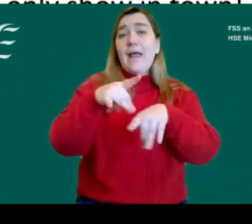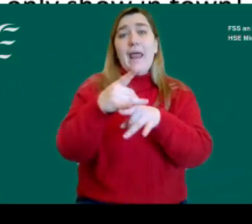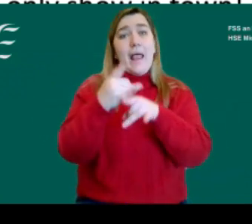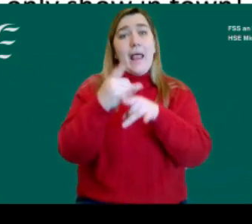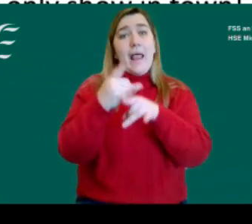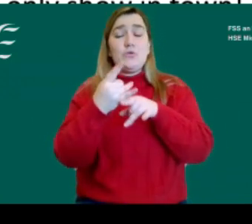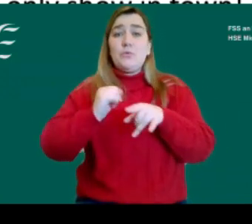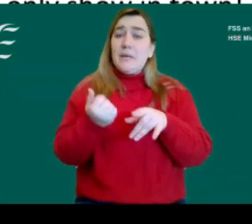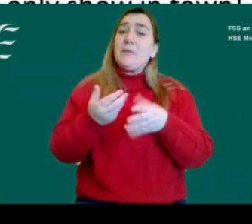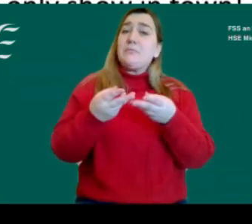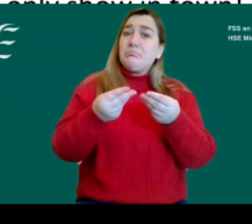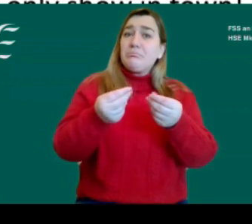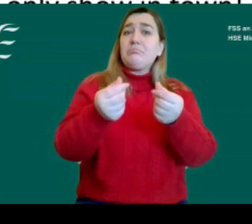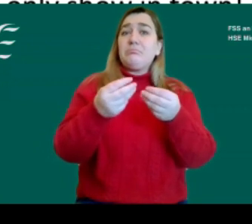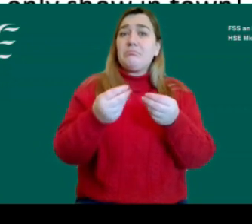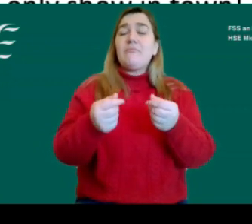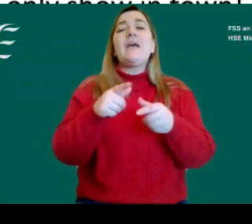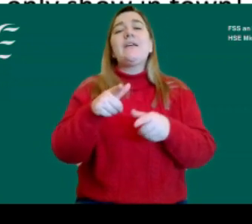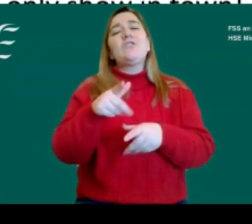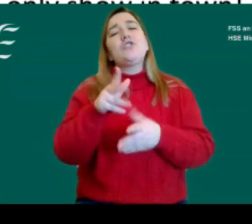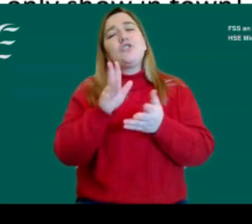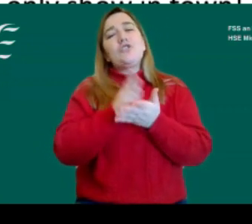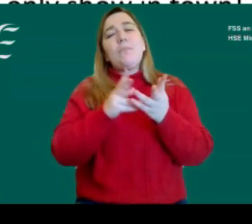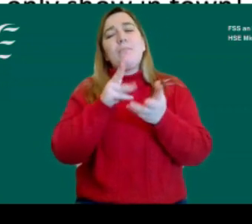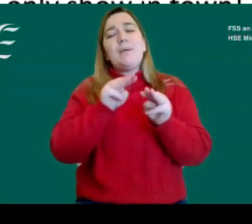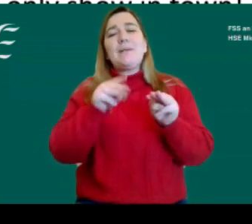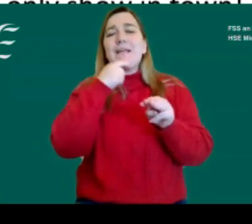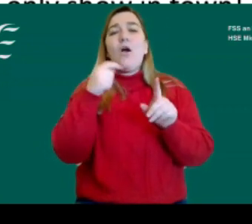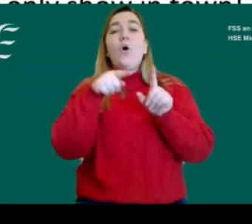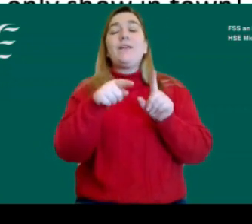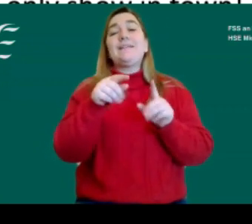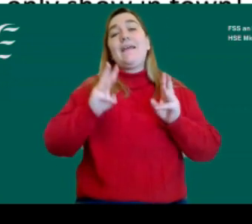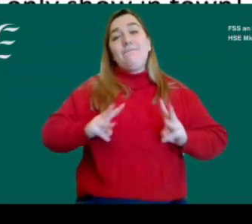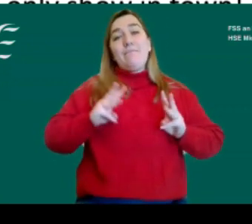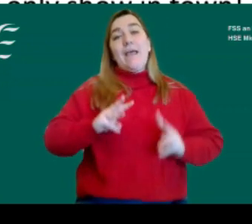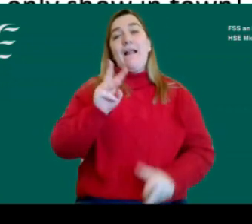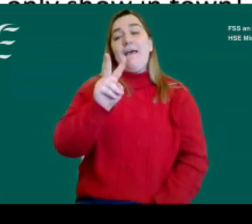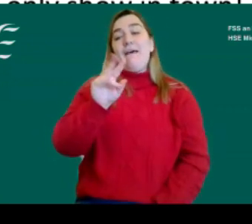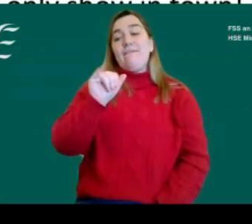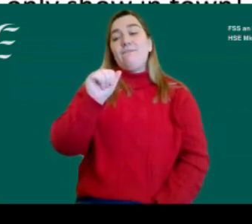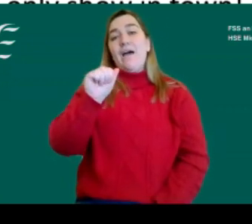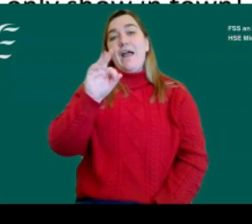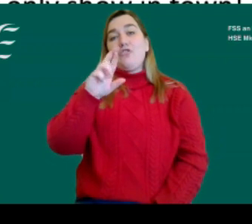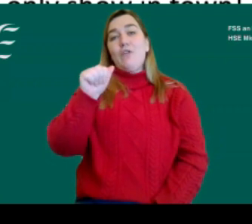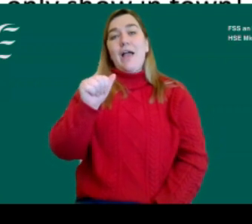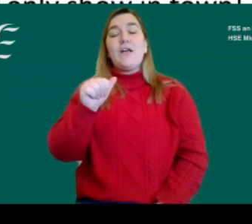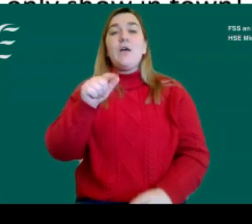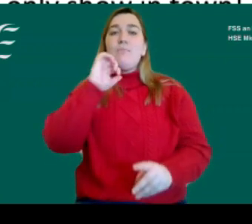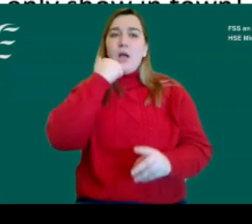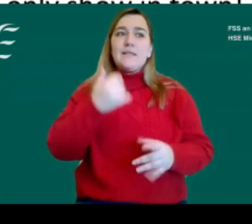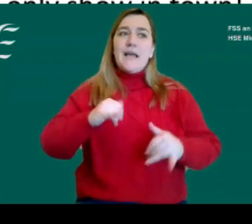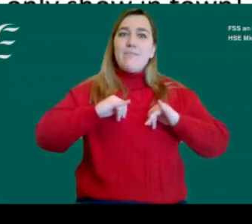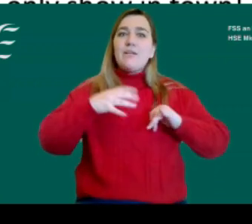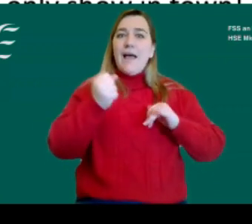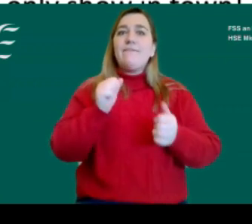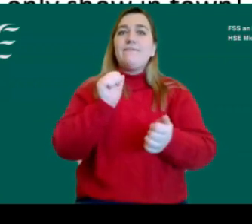is structurally more able for penetration, so it won't be sore, you'll be able to enjoy sex life, and also really importantly, these recurrent urinary tract infections. So